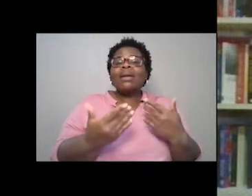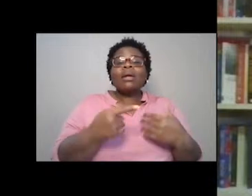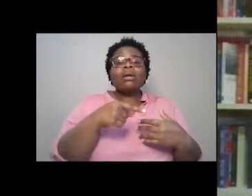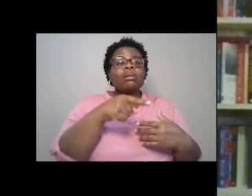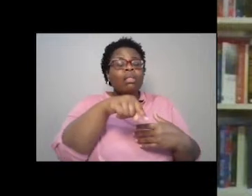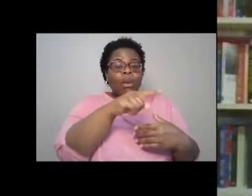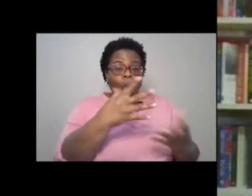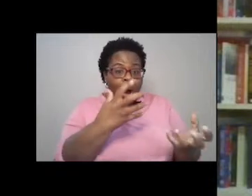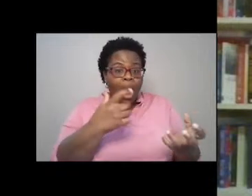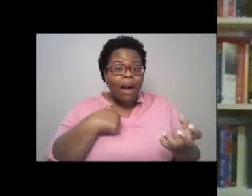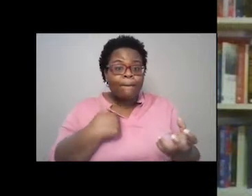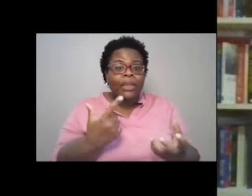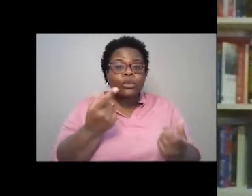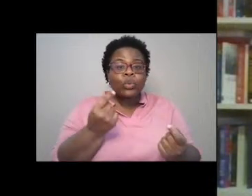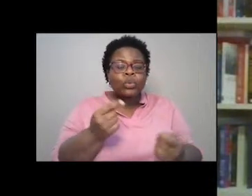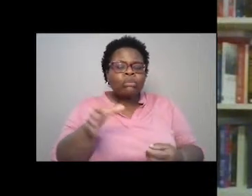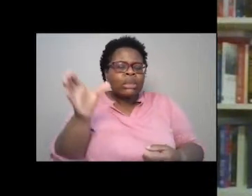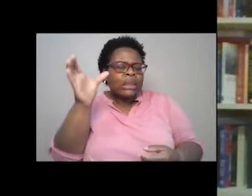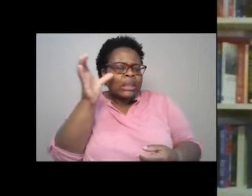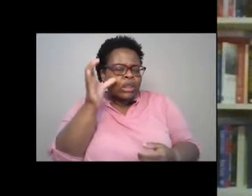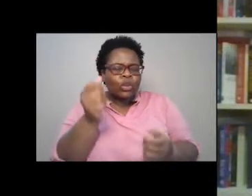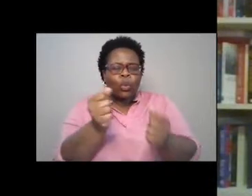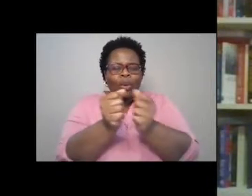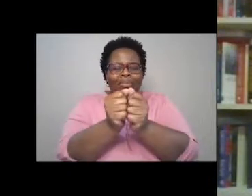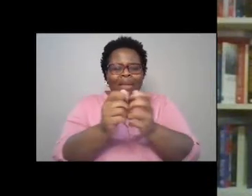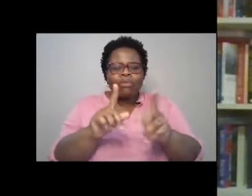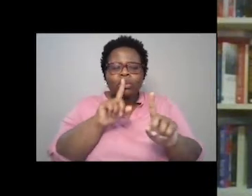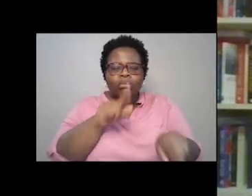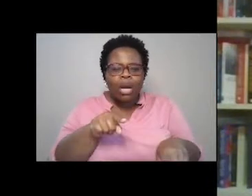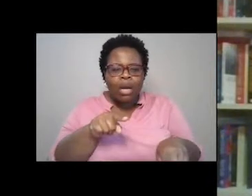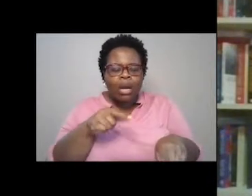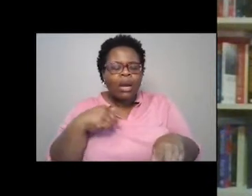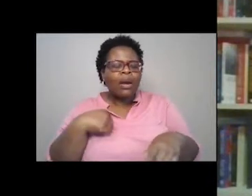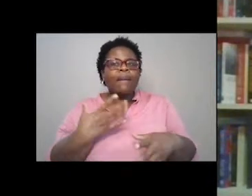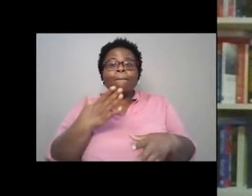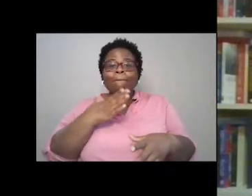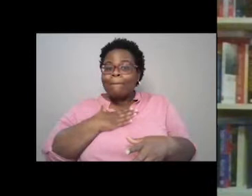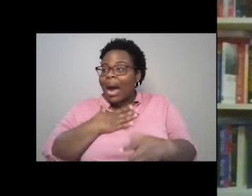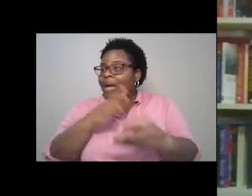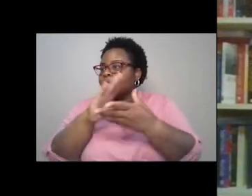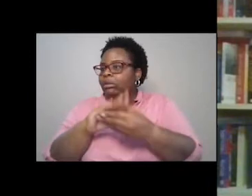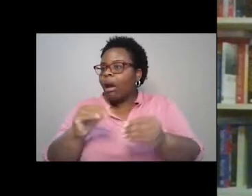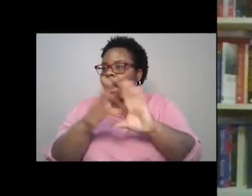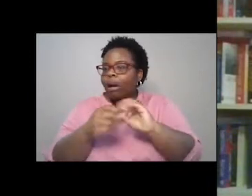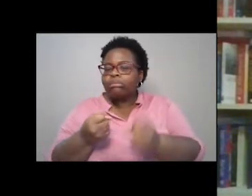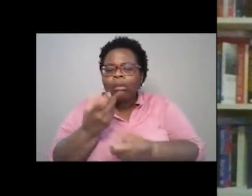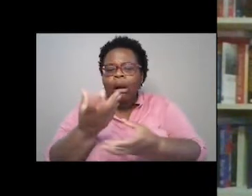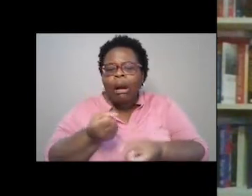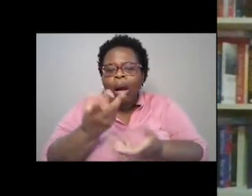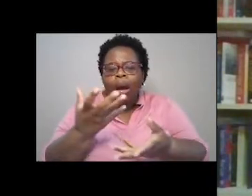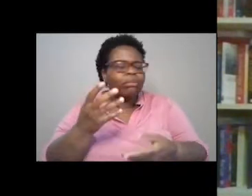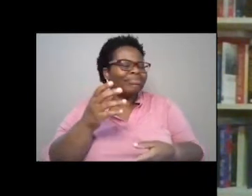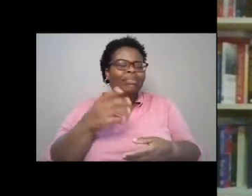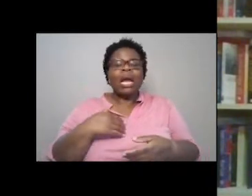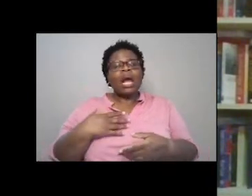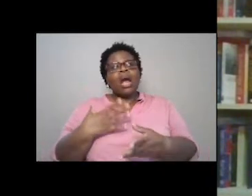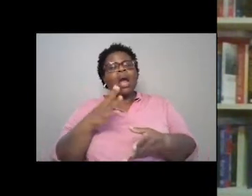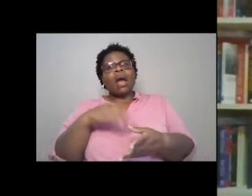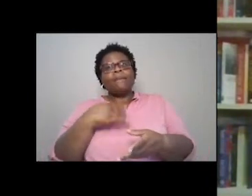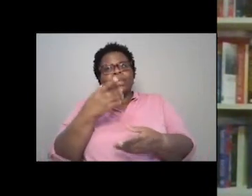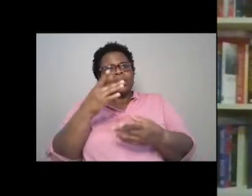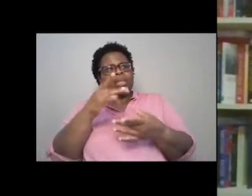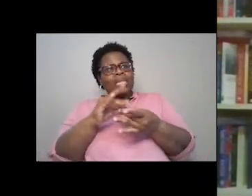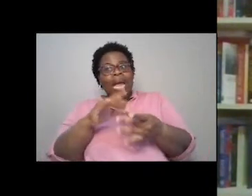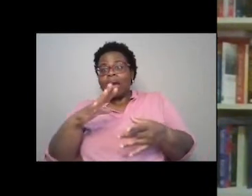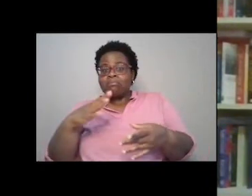response. Unless I'm asked, I don't relate my own story. I don't try to one up and say, oh, yeah, I get it. I had